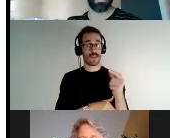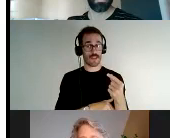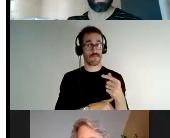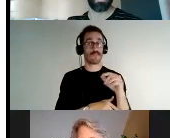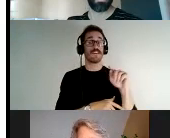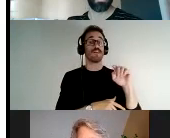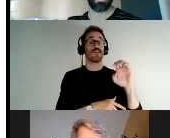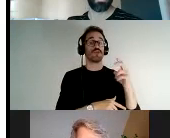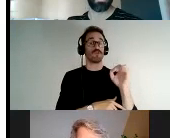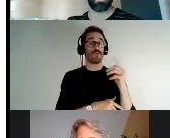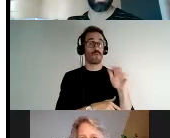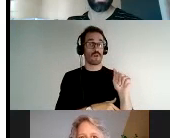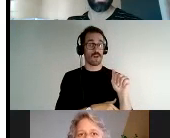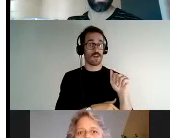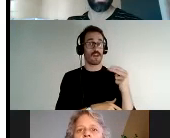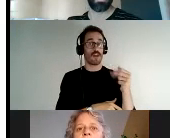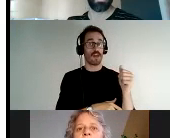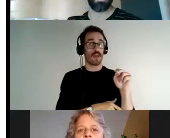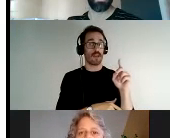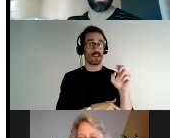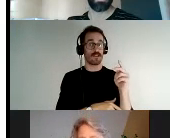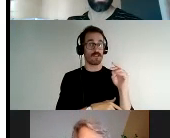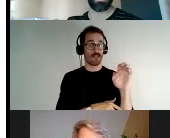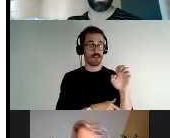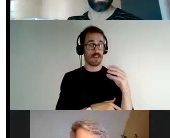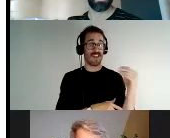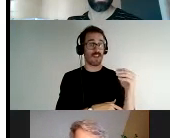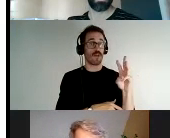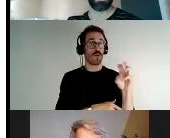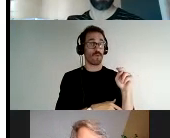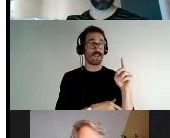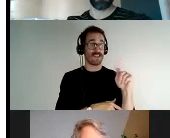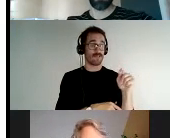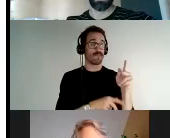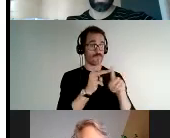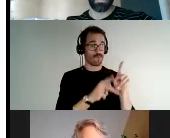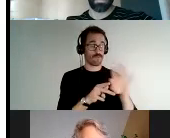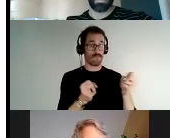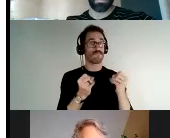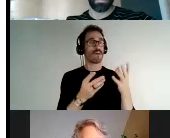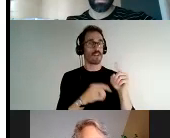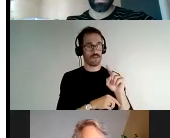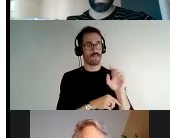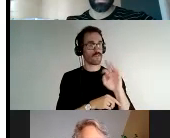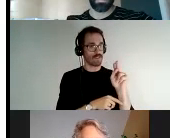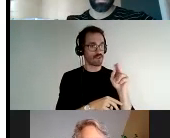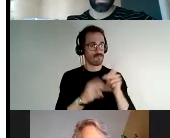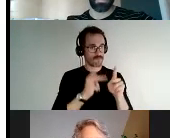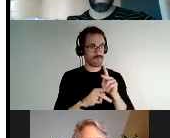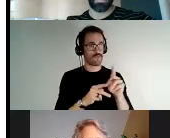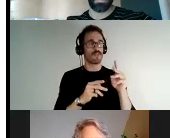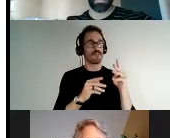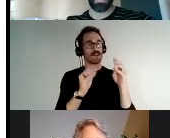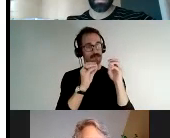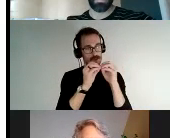the Haudenosaunee, and the Wendat peoples. It is now home to many diverse First Nations, Inuit, Métis, settler,